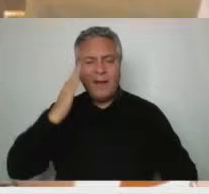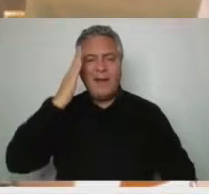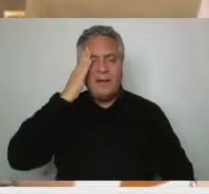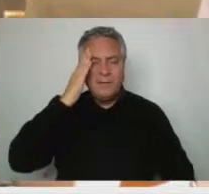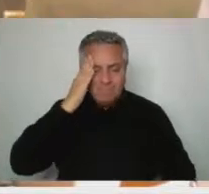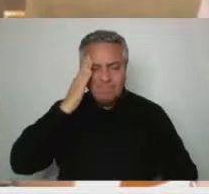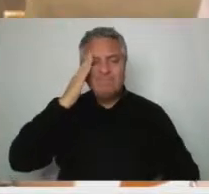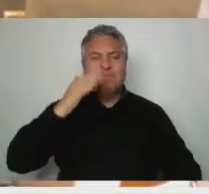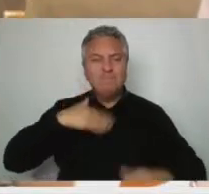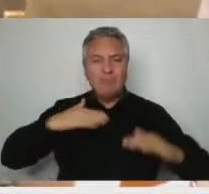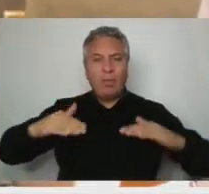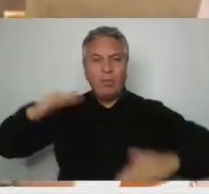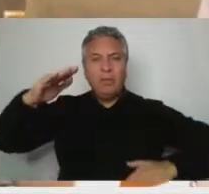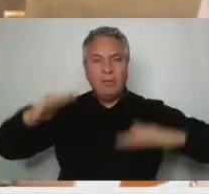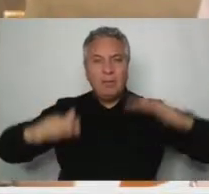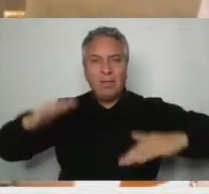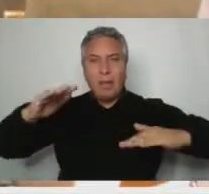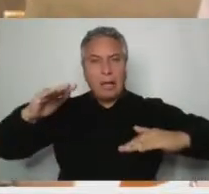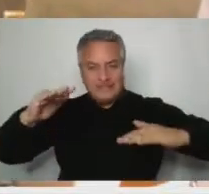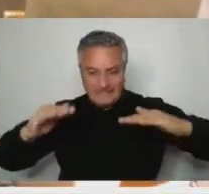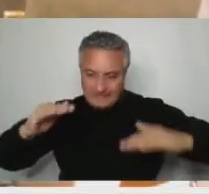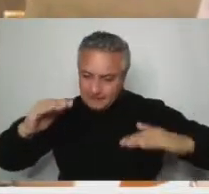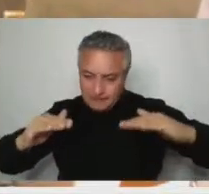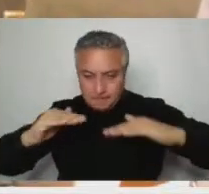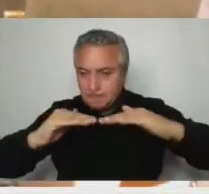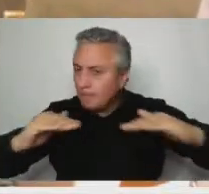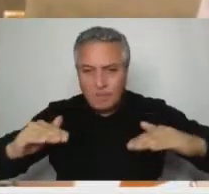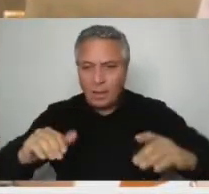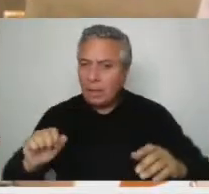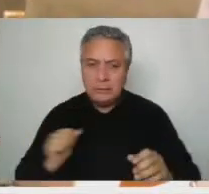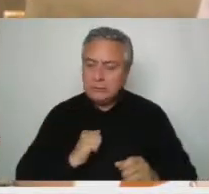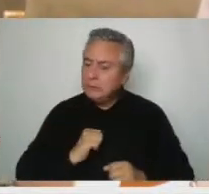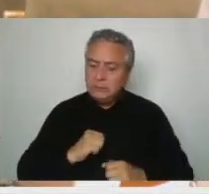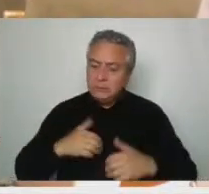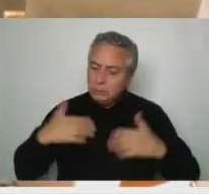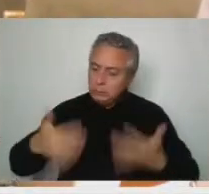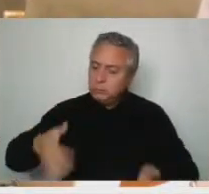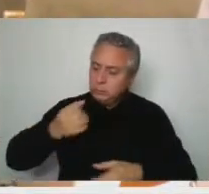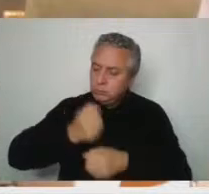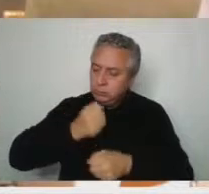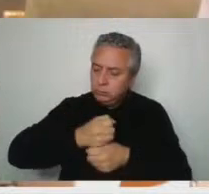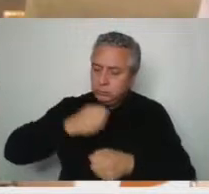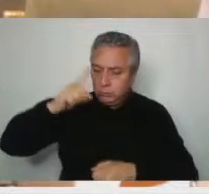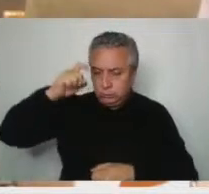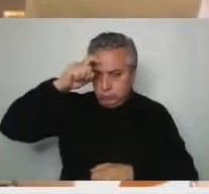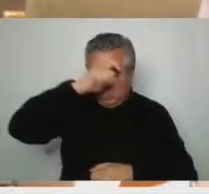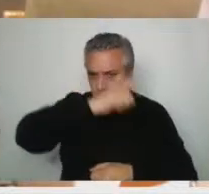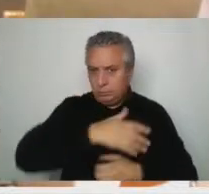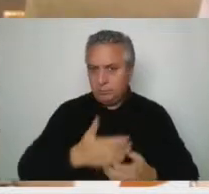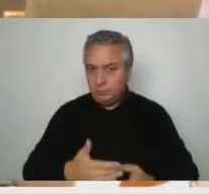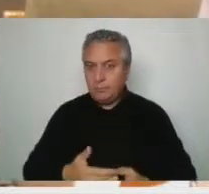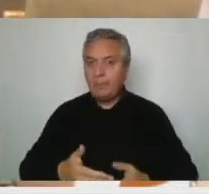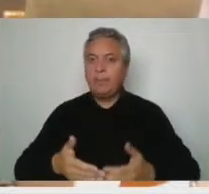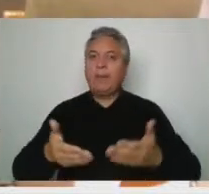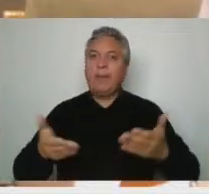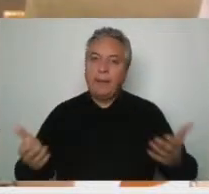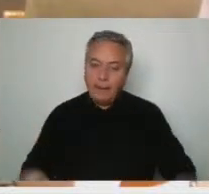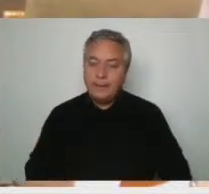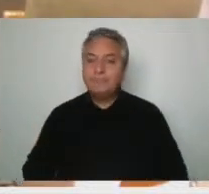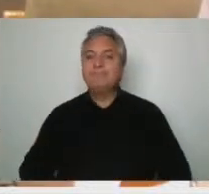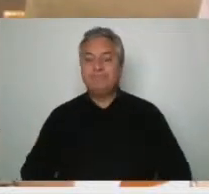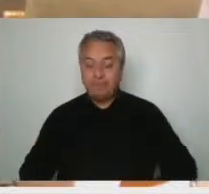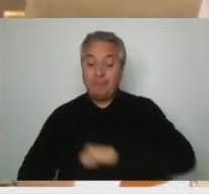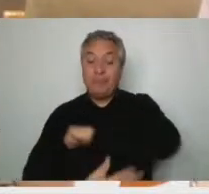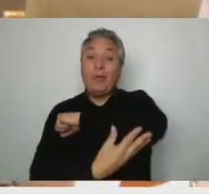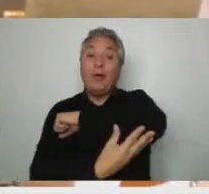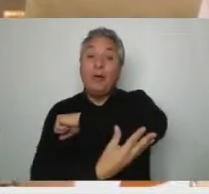issues that hinder overcoming inequality. So we feel that these things are obvious, that the poor study with